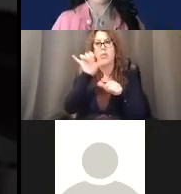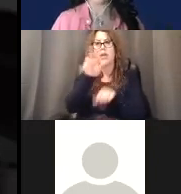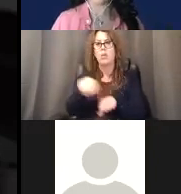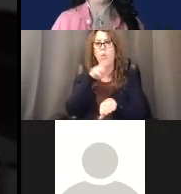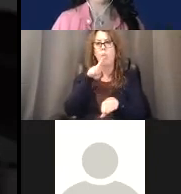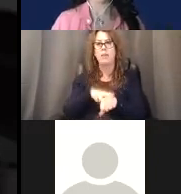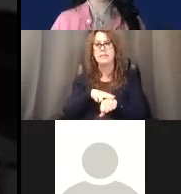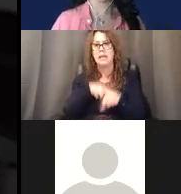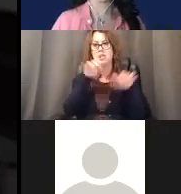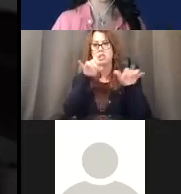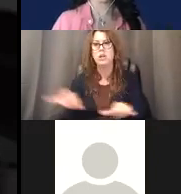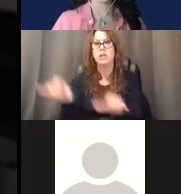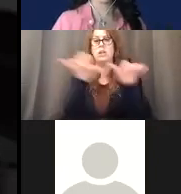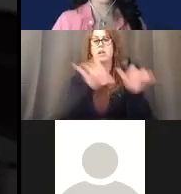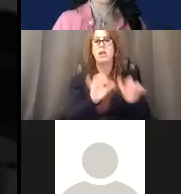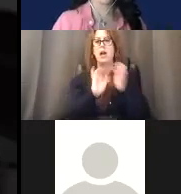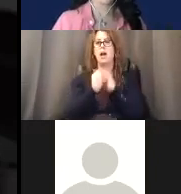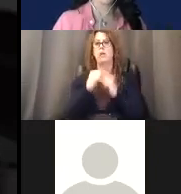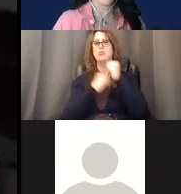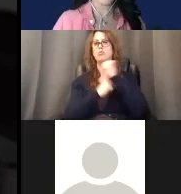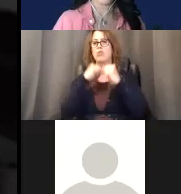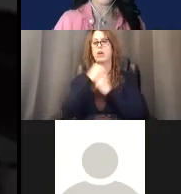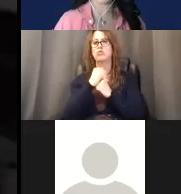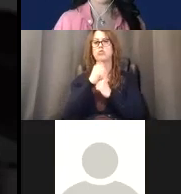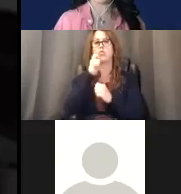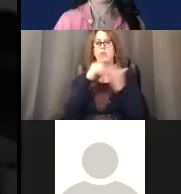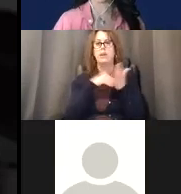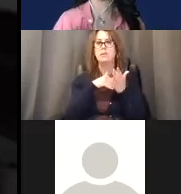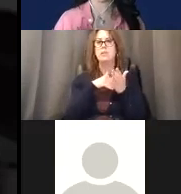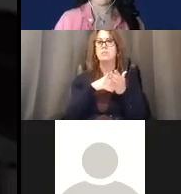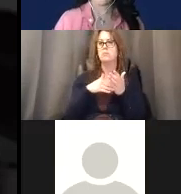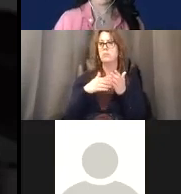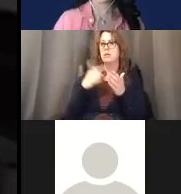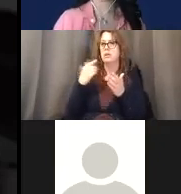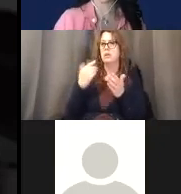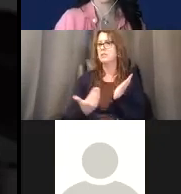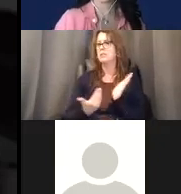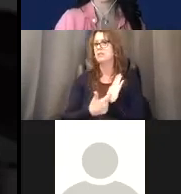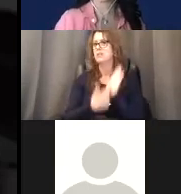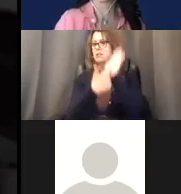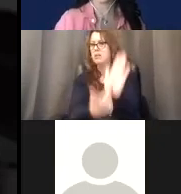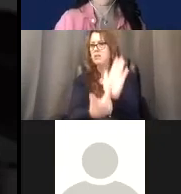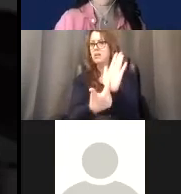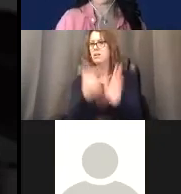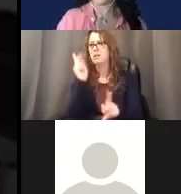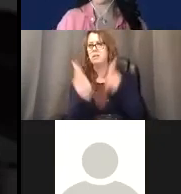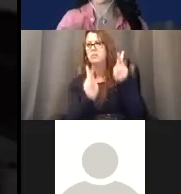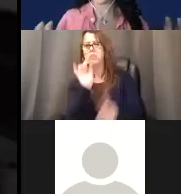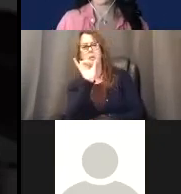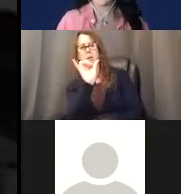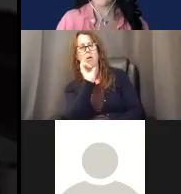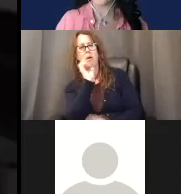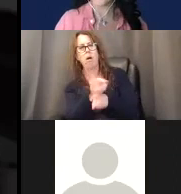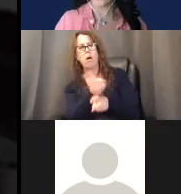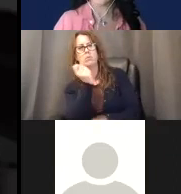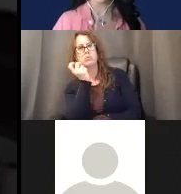how sometimes structural racism gets presented in a way that folks have a harder time seeing it when the interpersonal dynamics are very